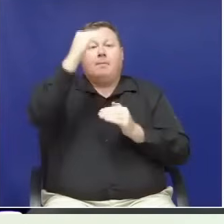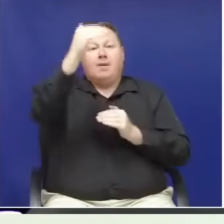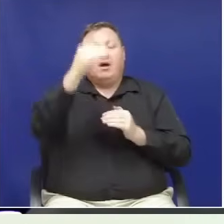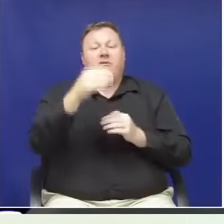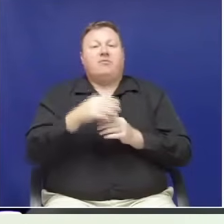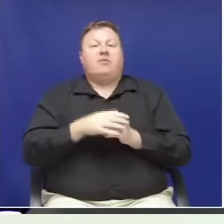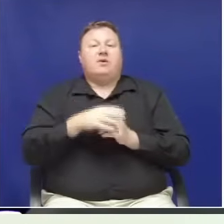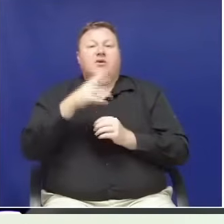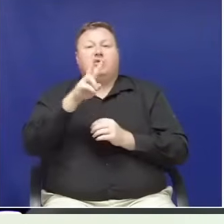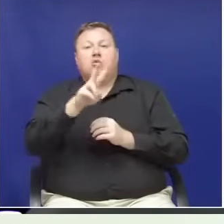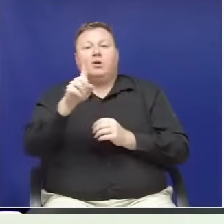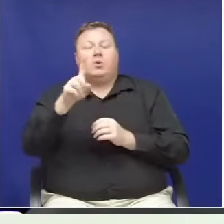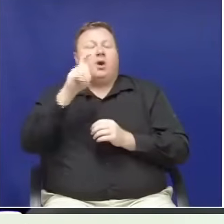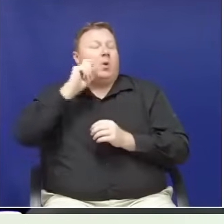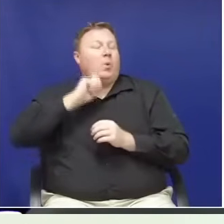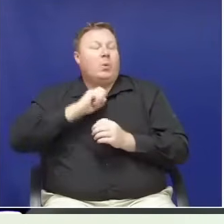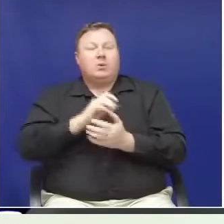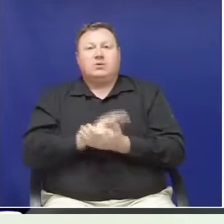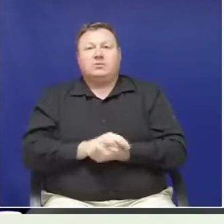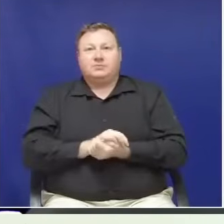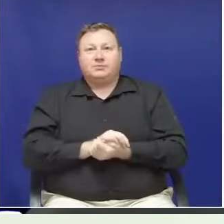the age of 21.